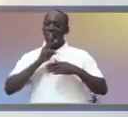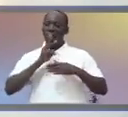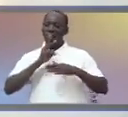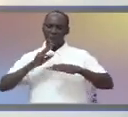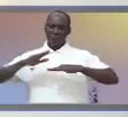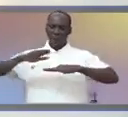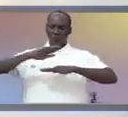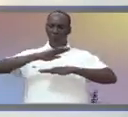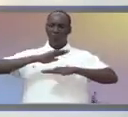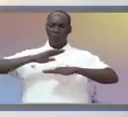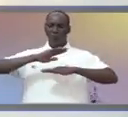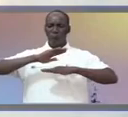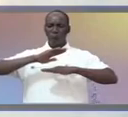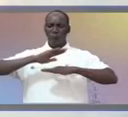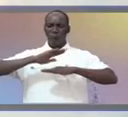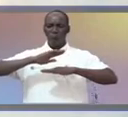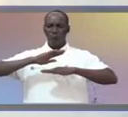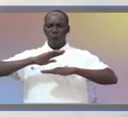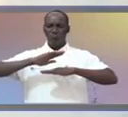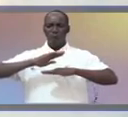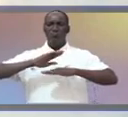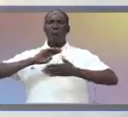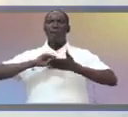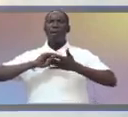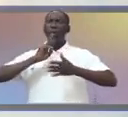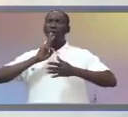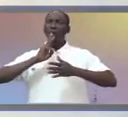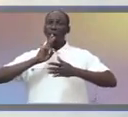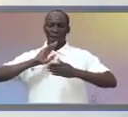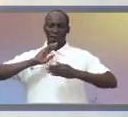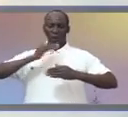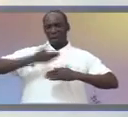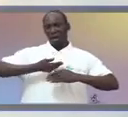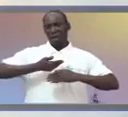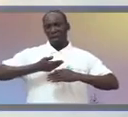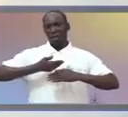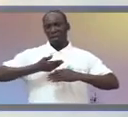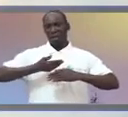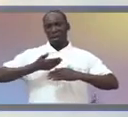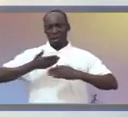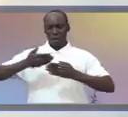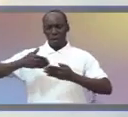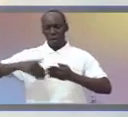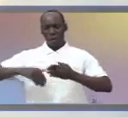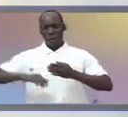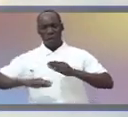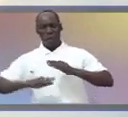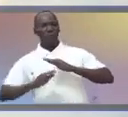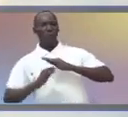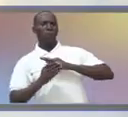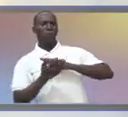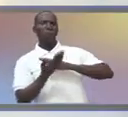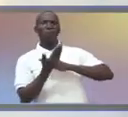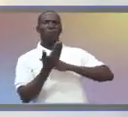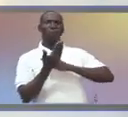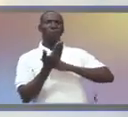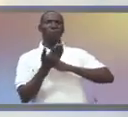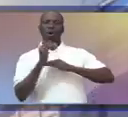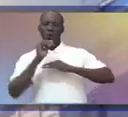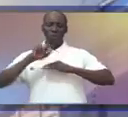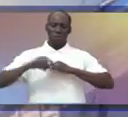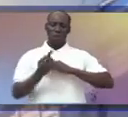na nyin sen oni pa no na fe ye pegya na fr nsuo no mu apie yemfa no num mprenu ne mprensa da bi nimba bi